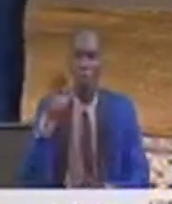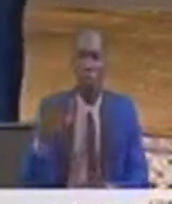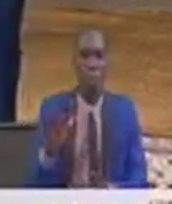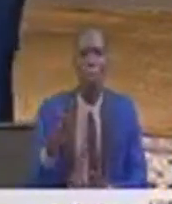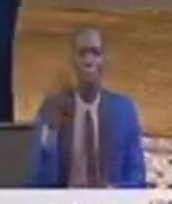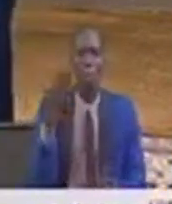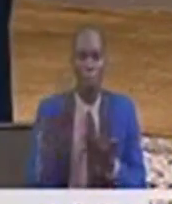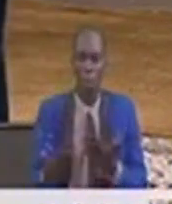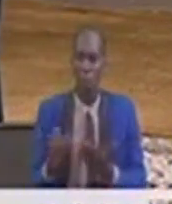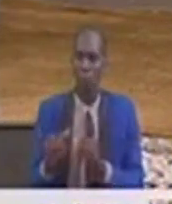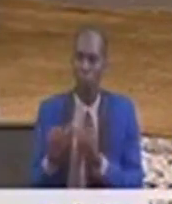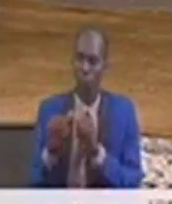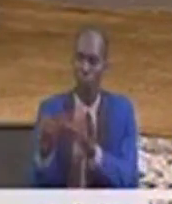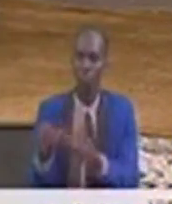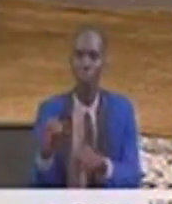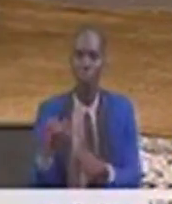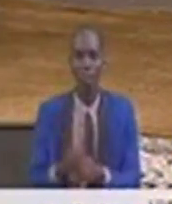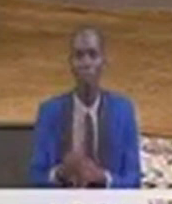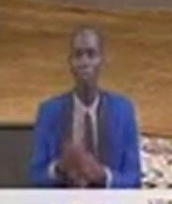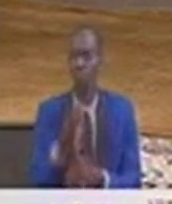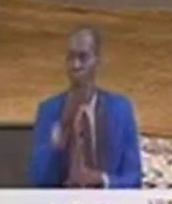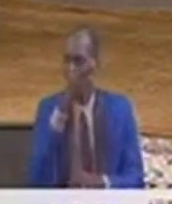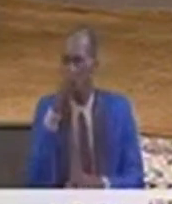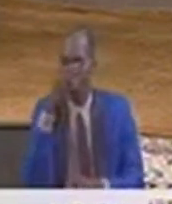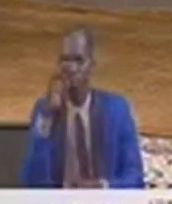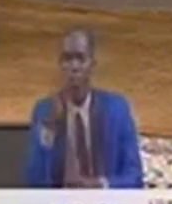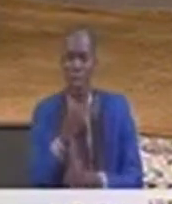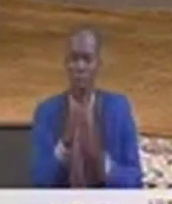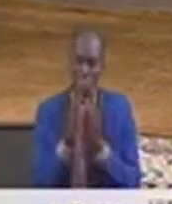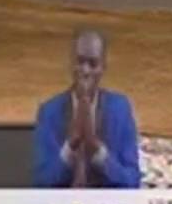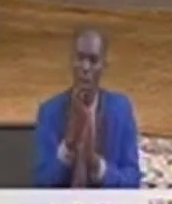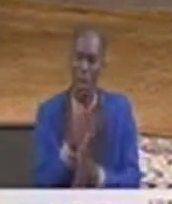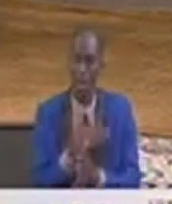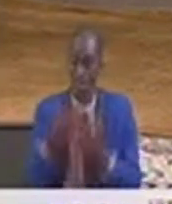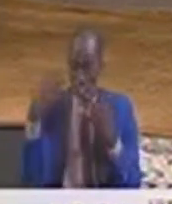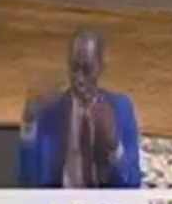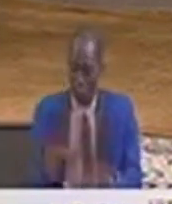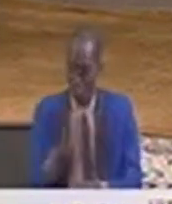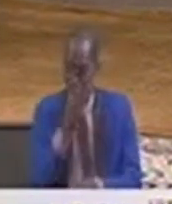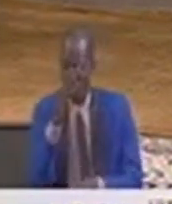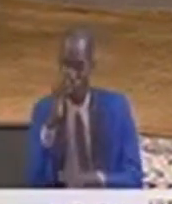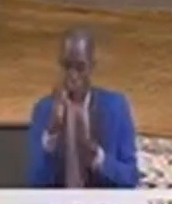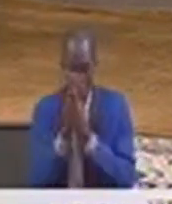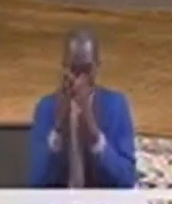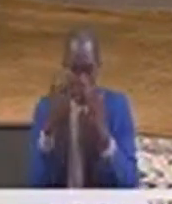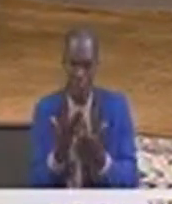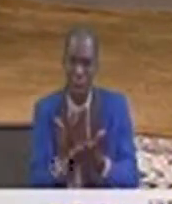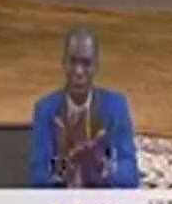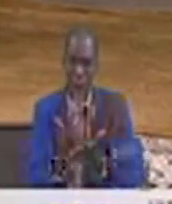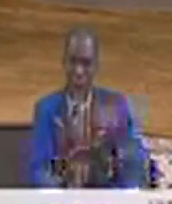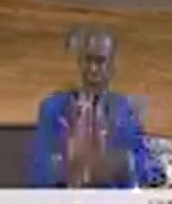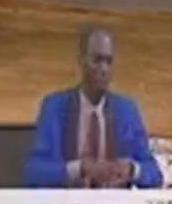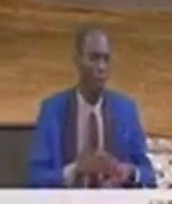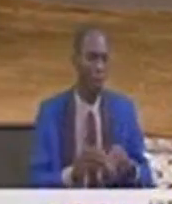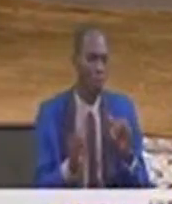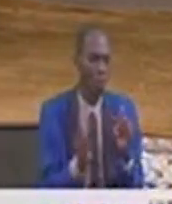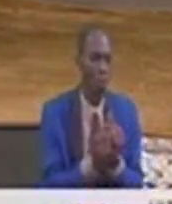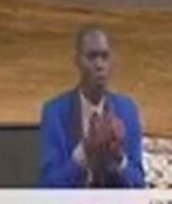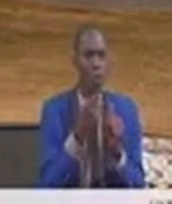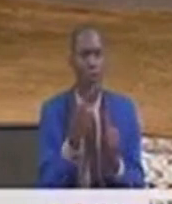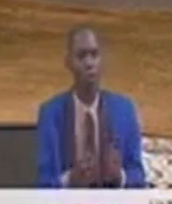and to prayer and come together again. And come together again,